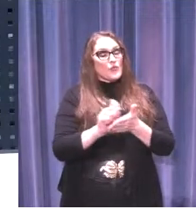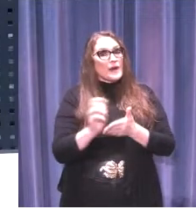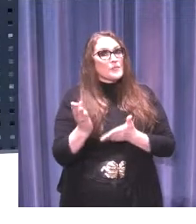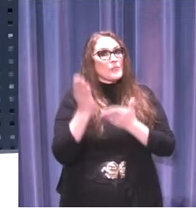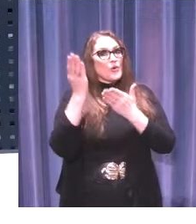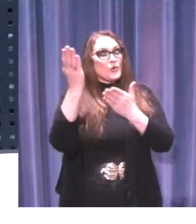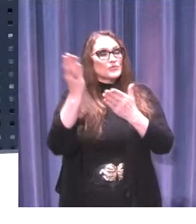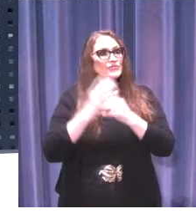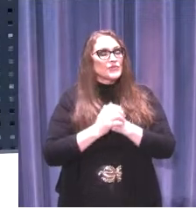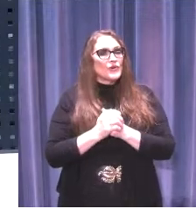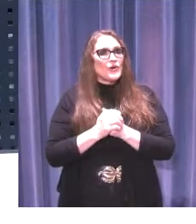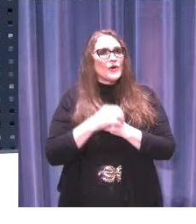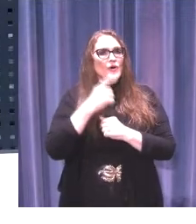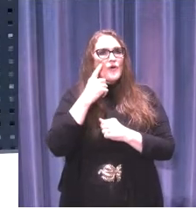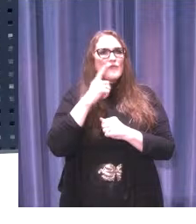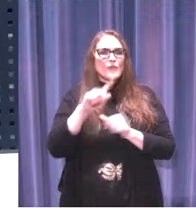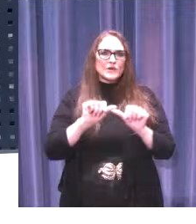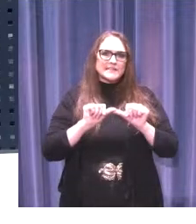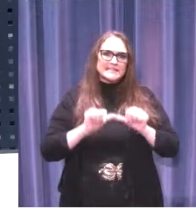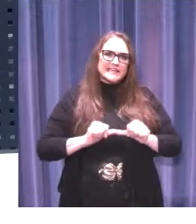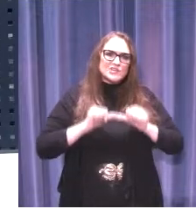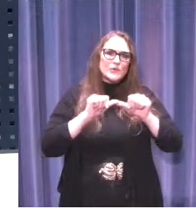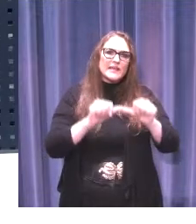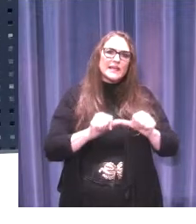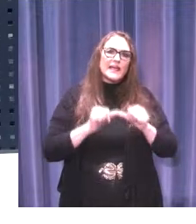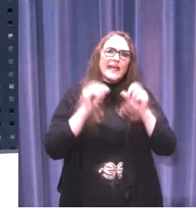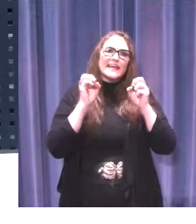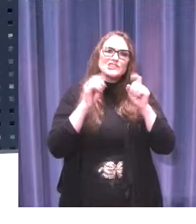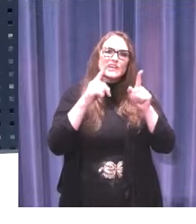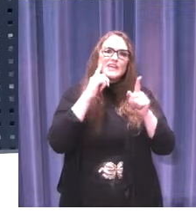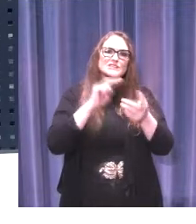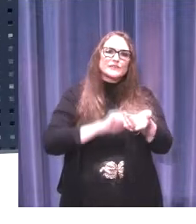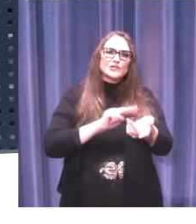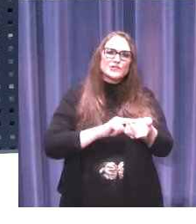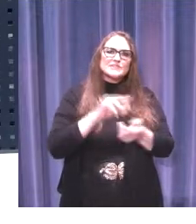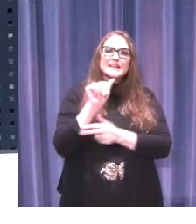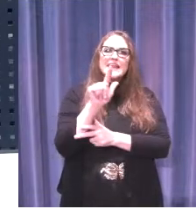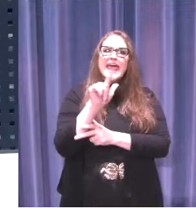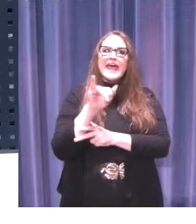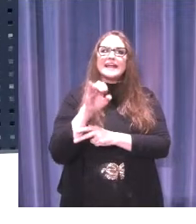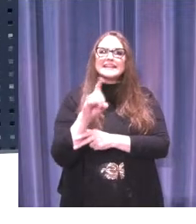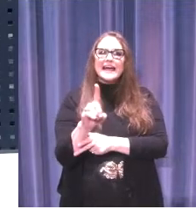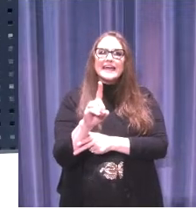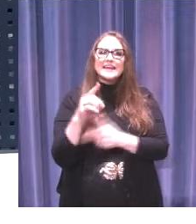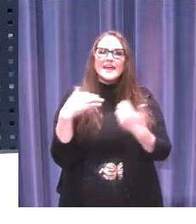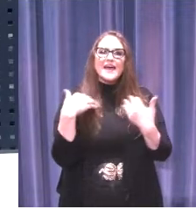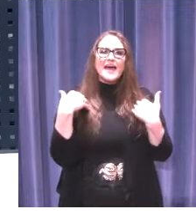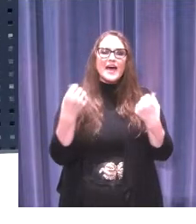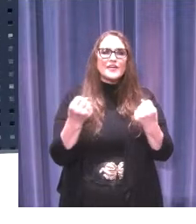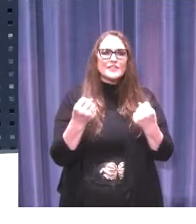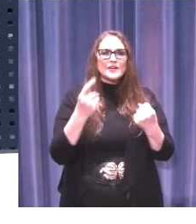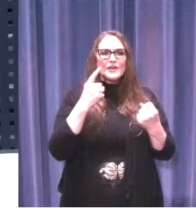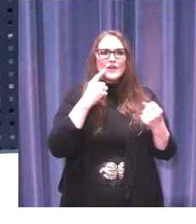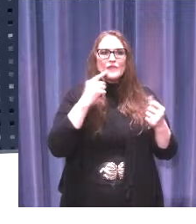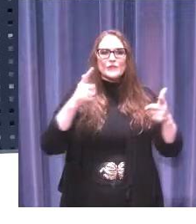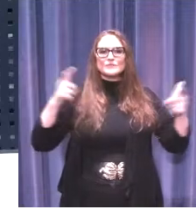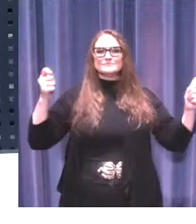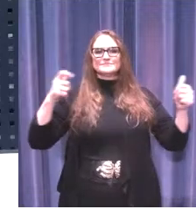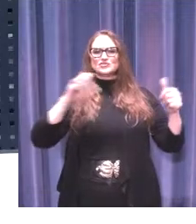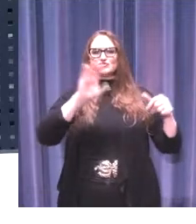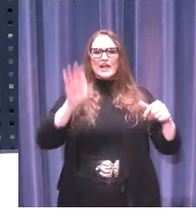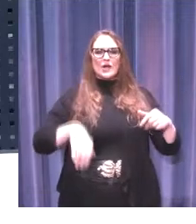proposal for continuing education for nursing and allied health for the greater